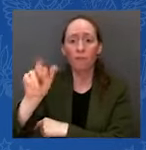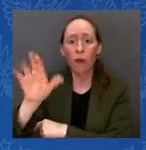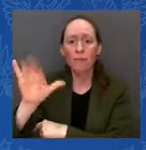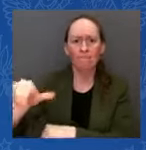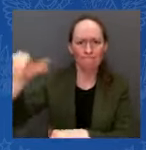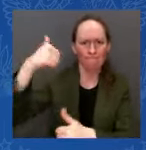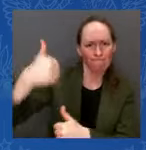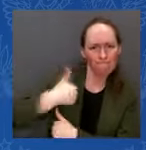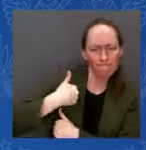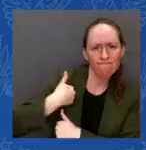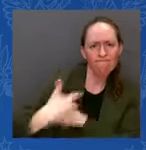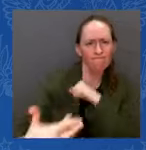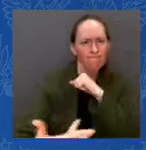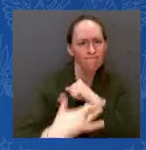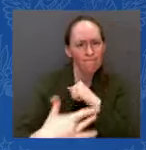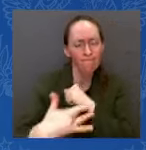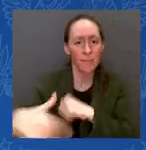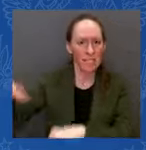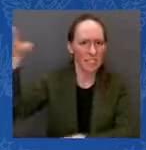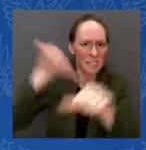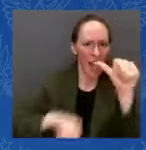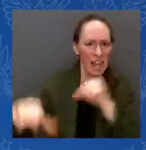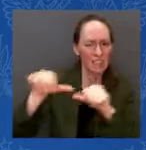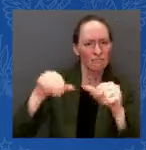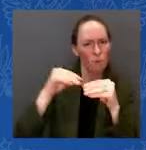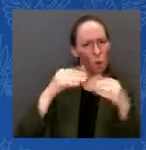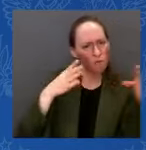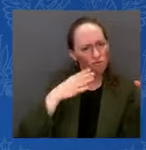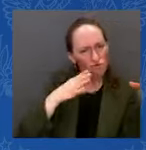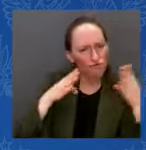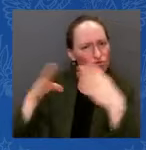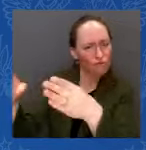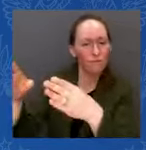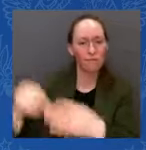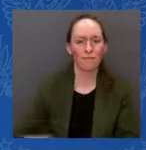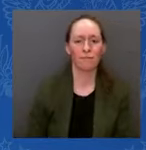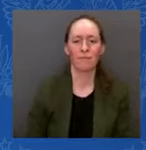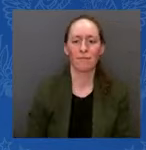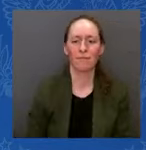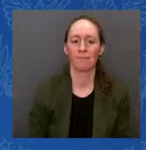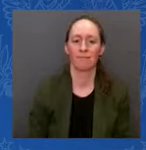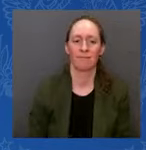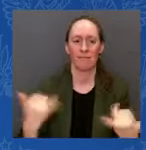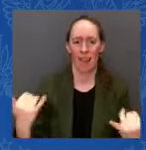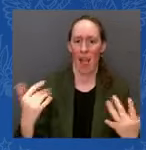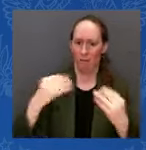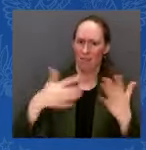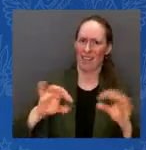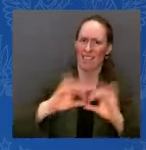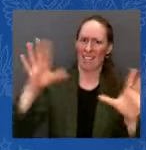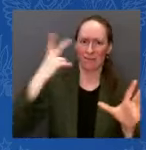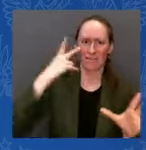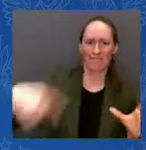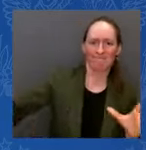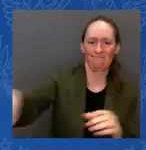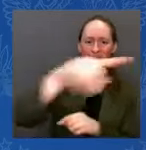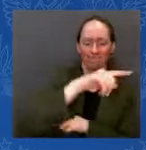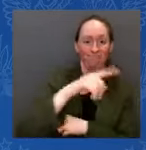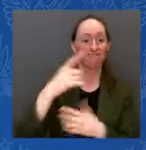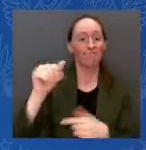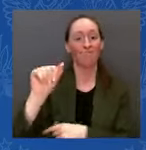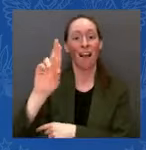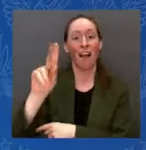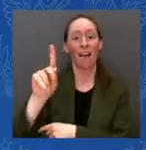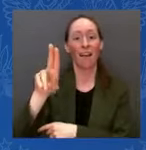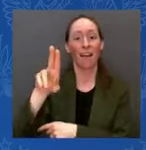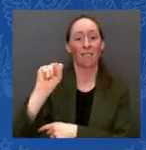that clearer than in the plans we're unveiling today for the new AUKUS submarine, one of the most advanced nuclear-powered